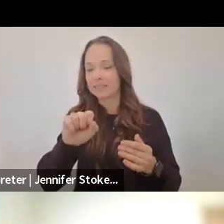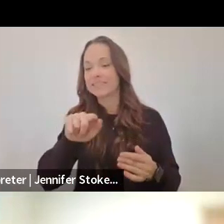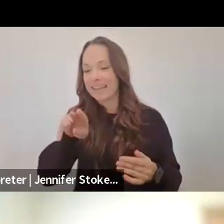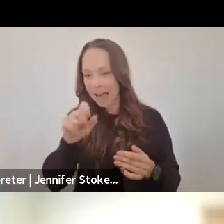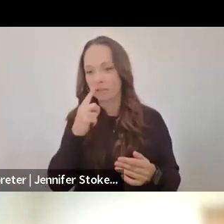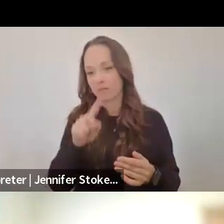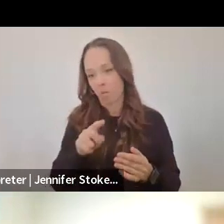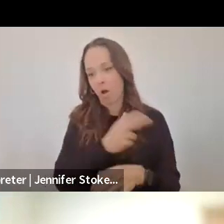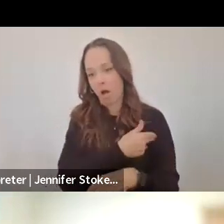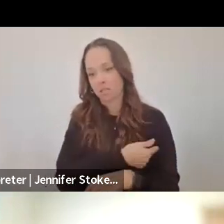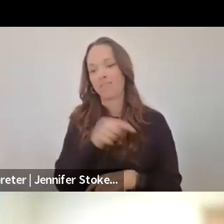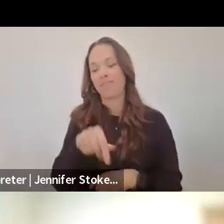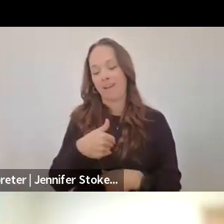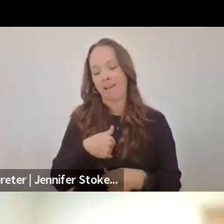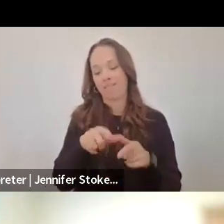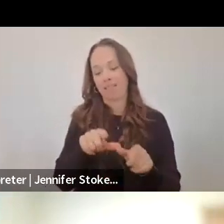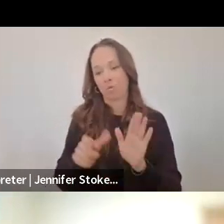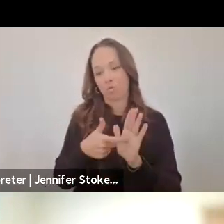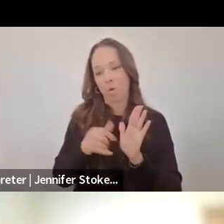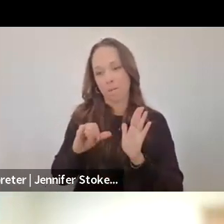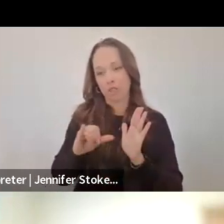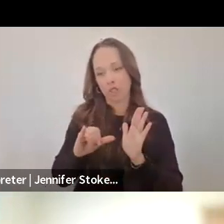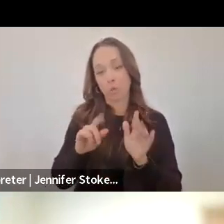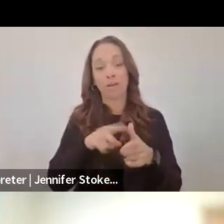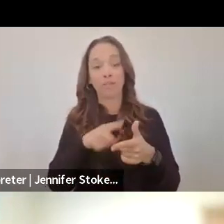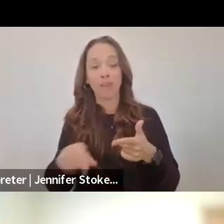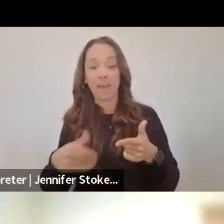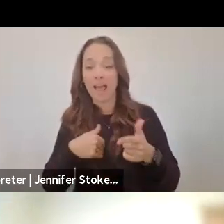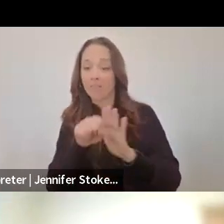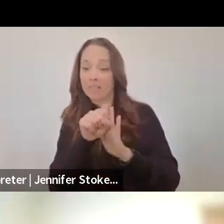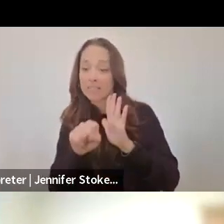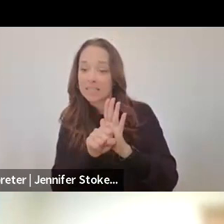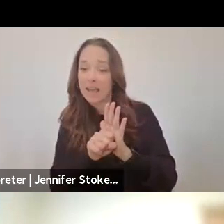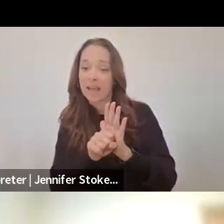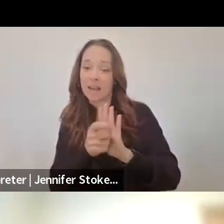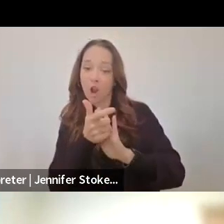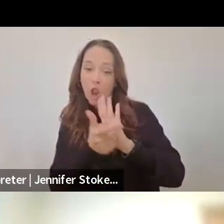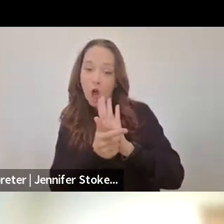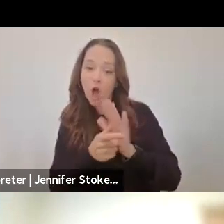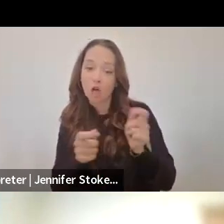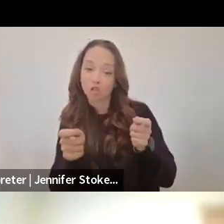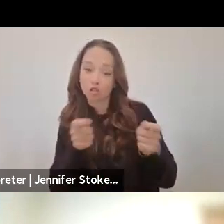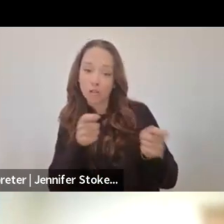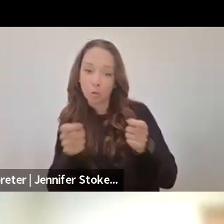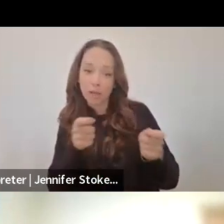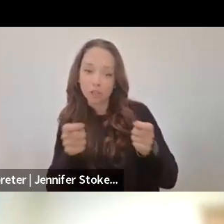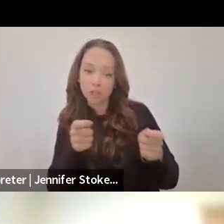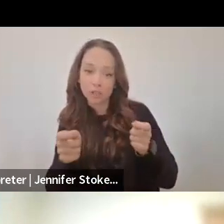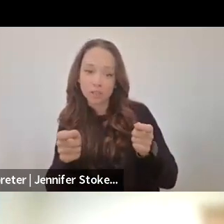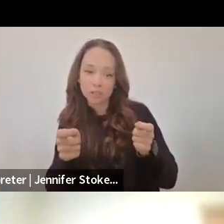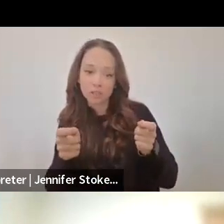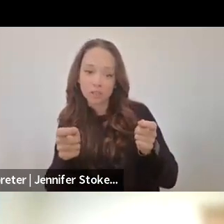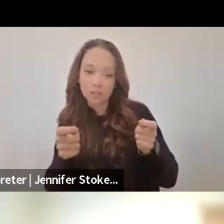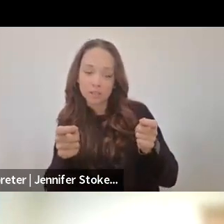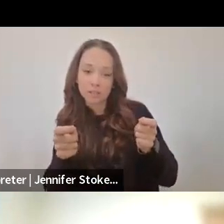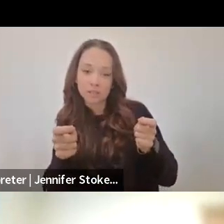access requirements. And then there are state laws and regulations from those state laws that require language access